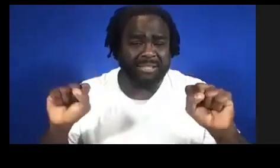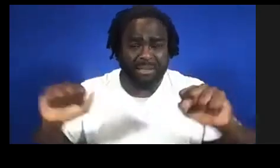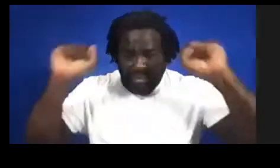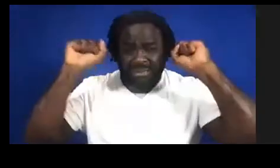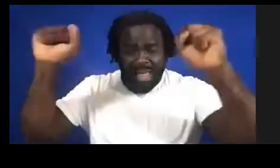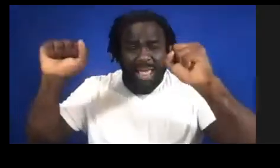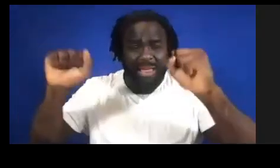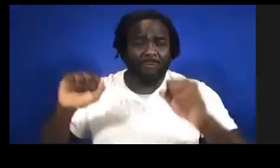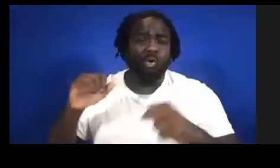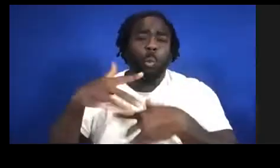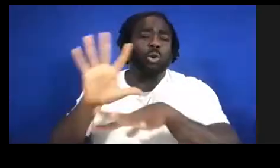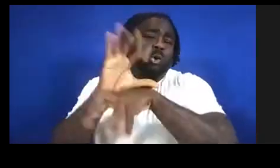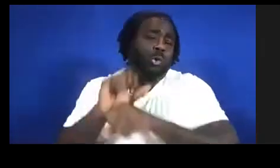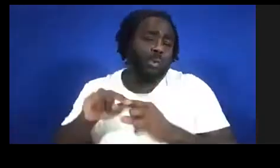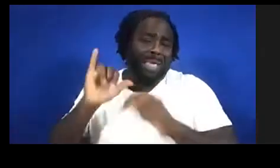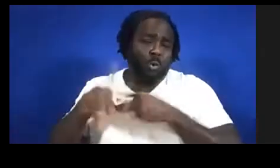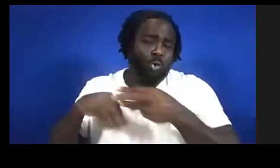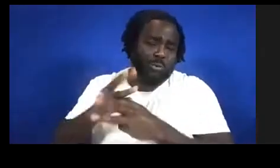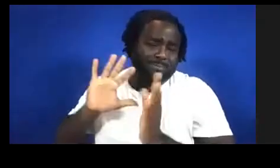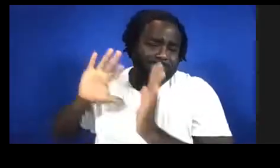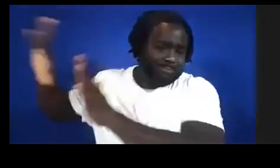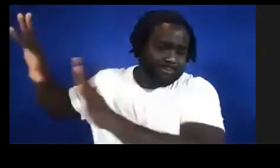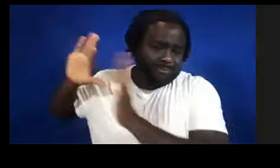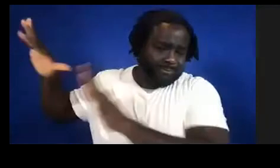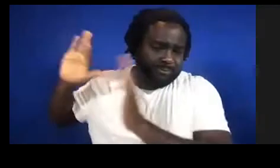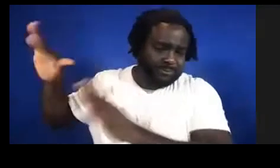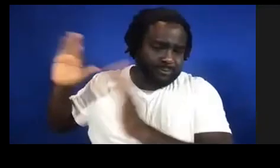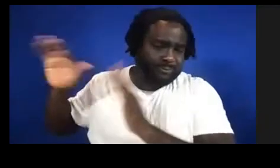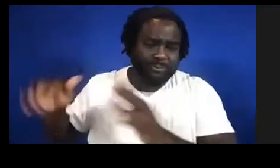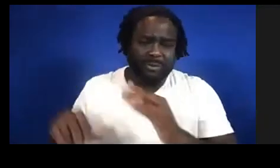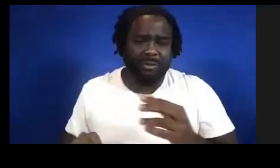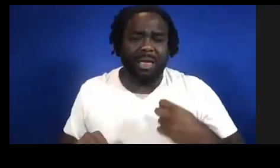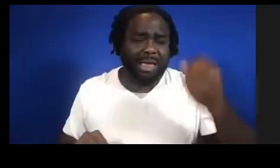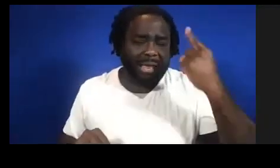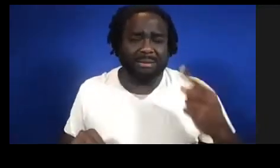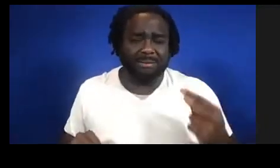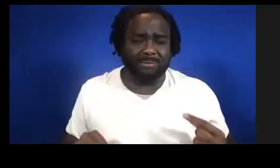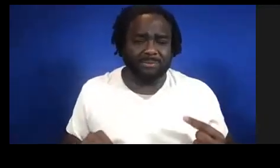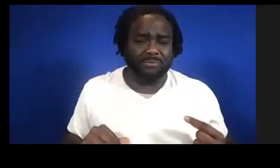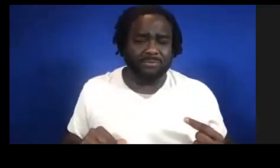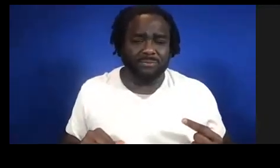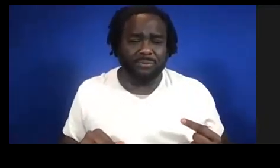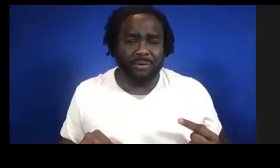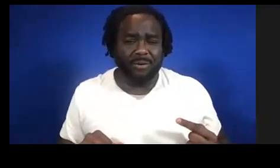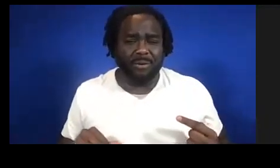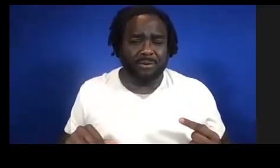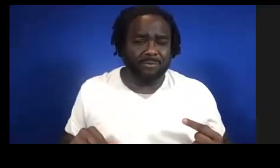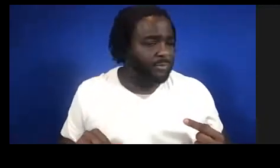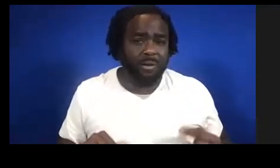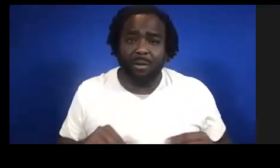if you alumni, if you fans or whatever, you might get used to that world over in the mountains. I get